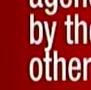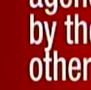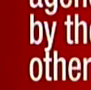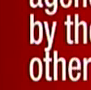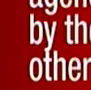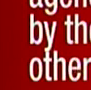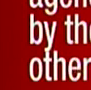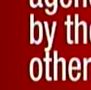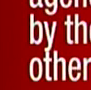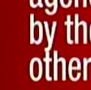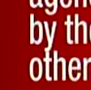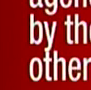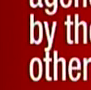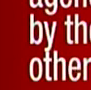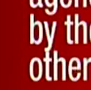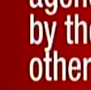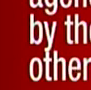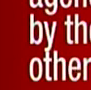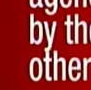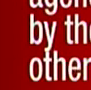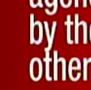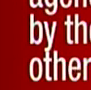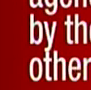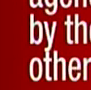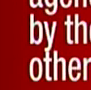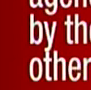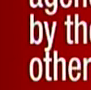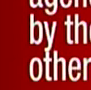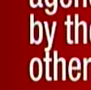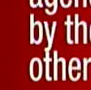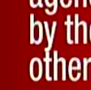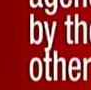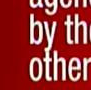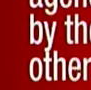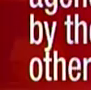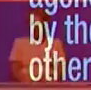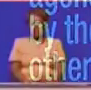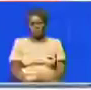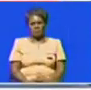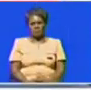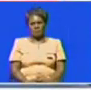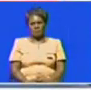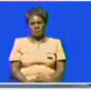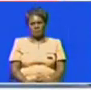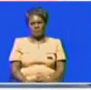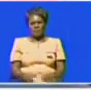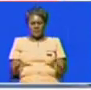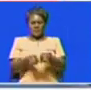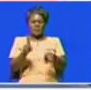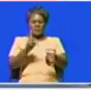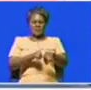we are most upset to be in this position because we know we had a clear win and the win was taken away from us. But at the same